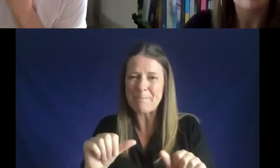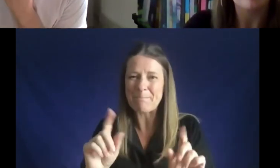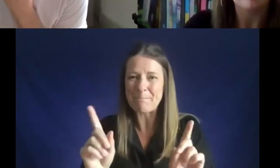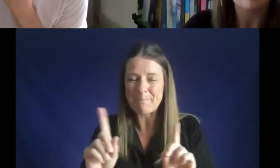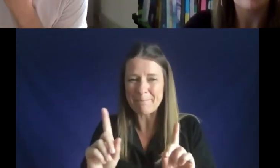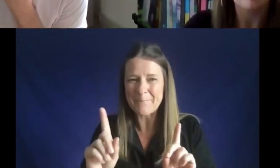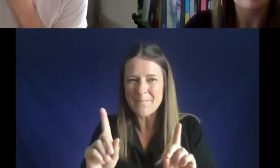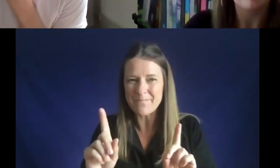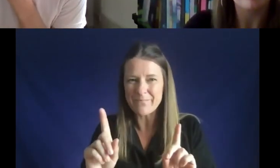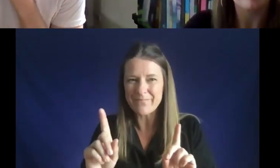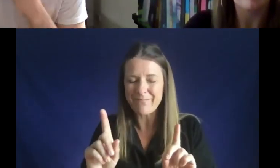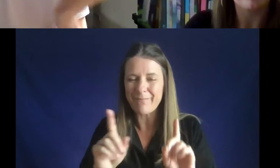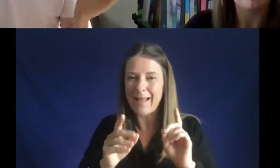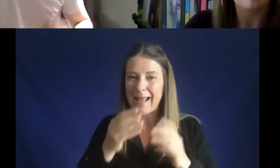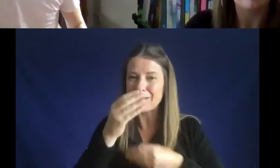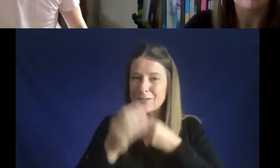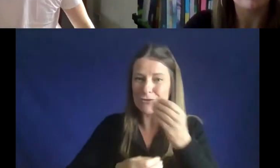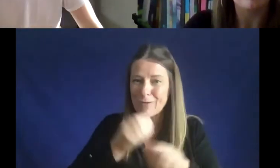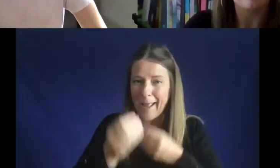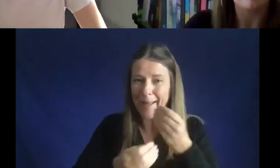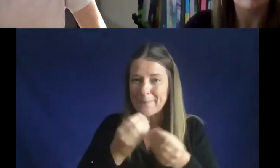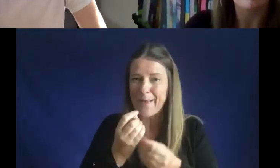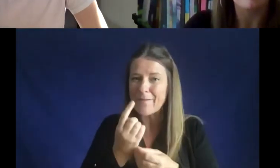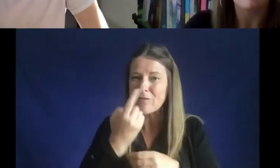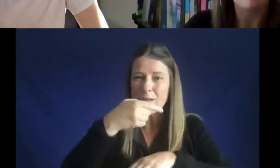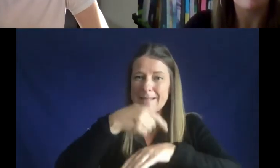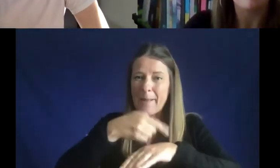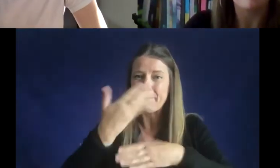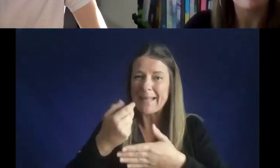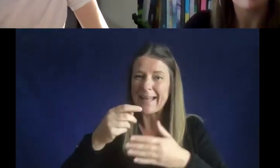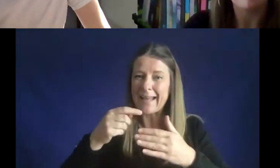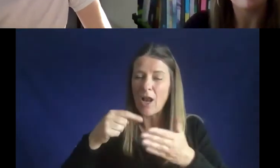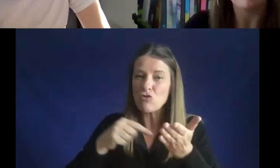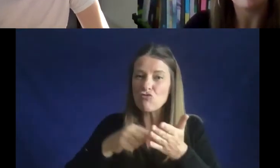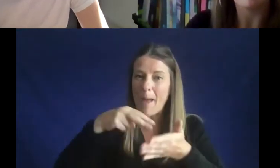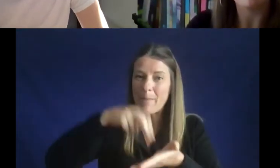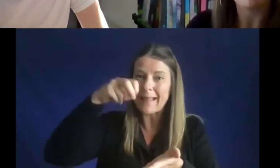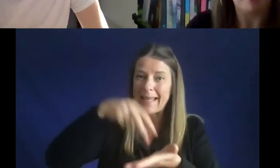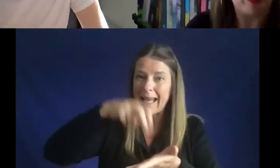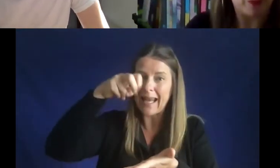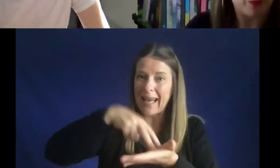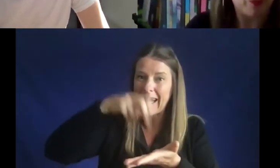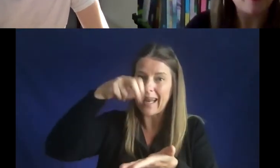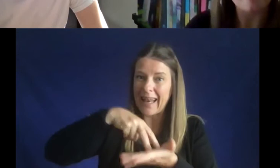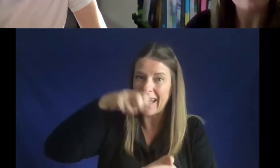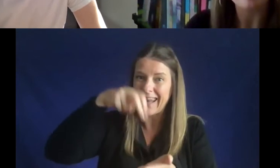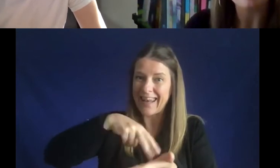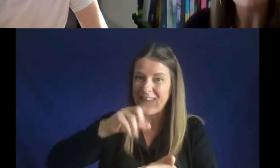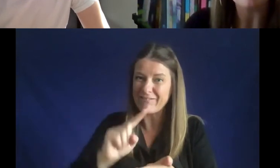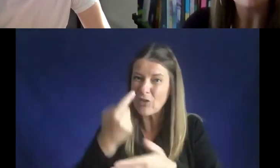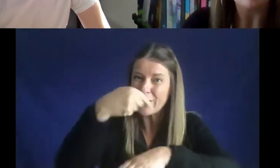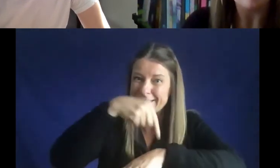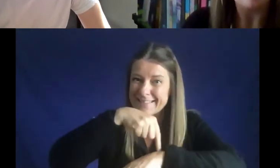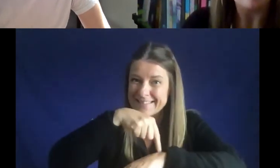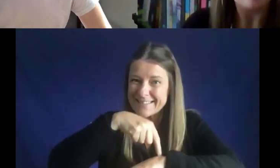describe in as much detail the first time you jumped on a trampoline. I don't know why. When I wrote that one, I was like, that sounds like